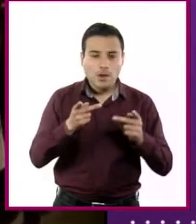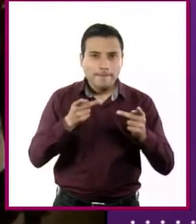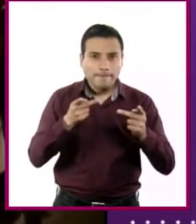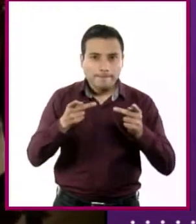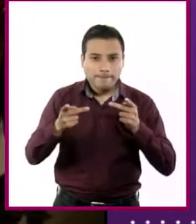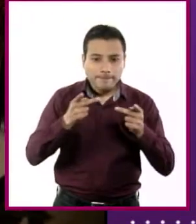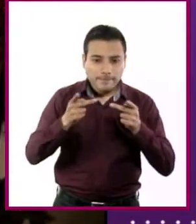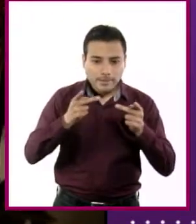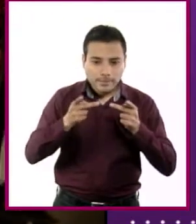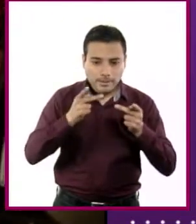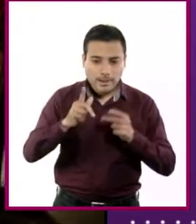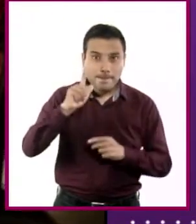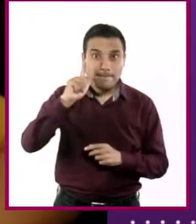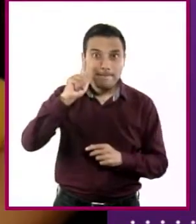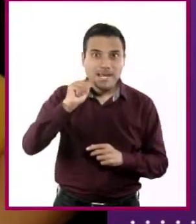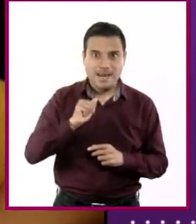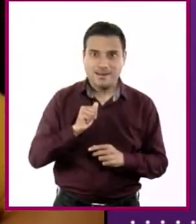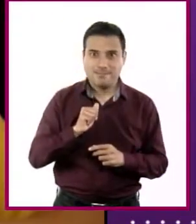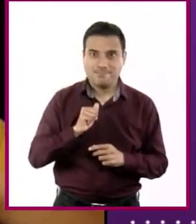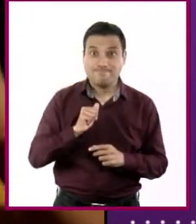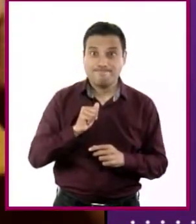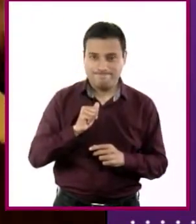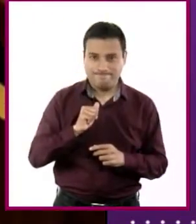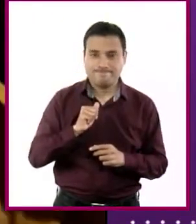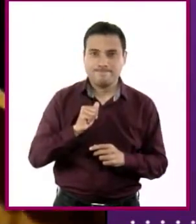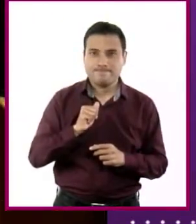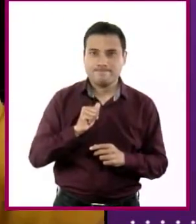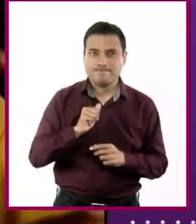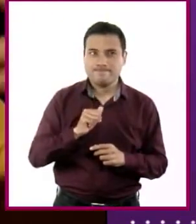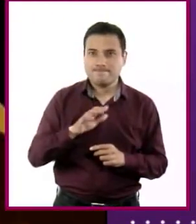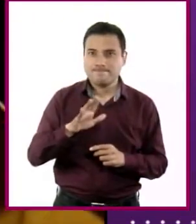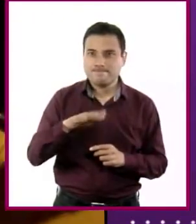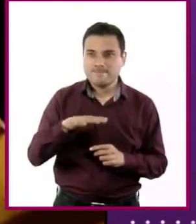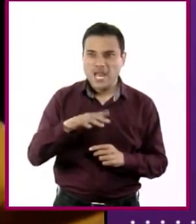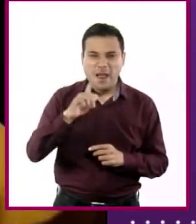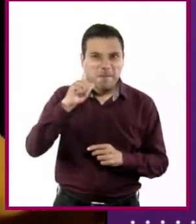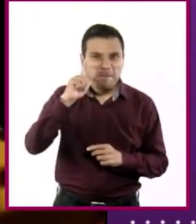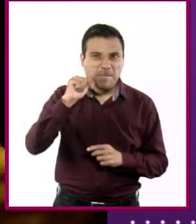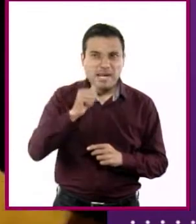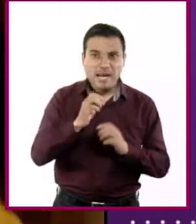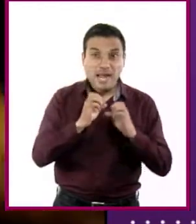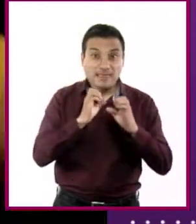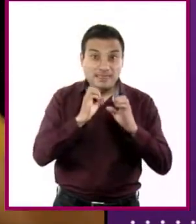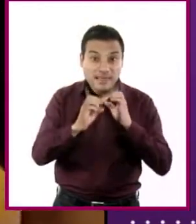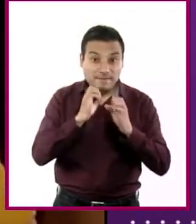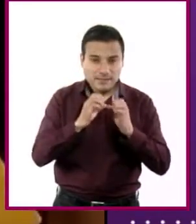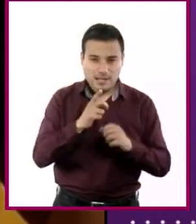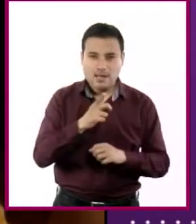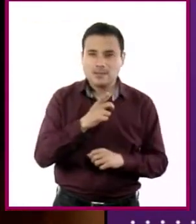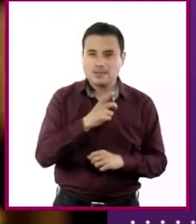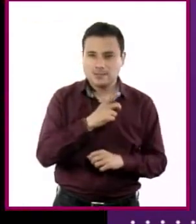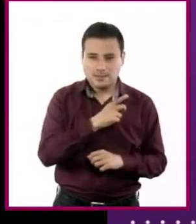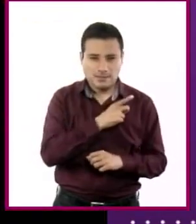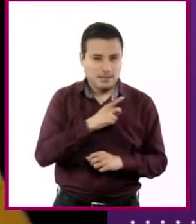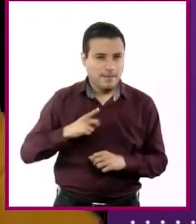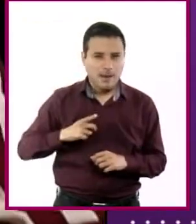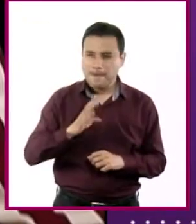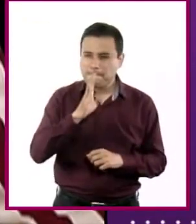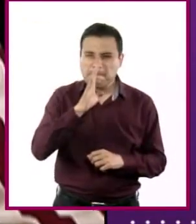for tomorrow. That interview has to be a disaster.